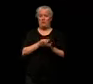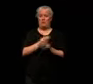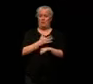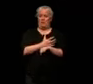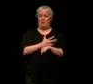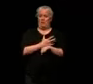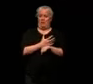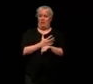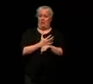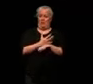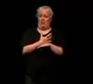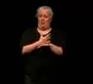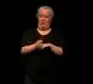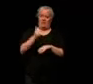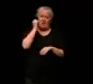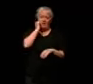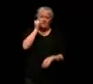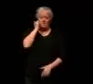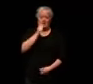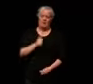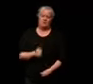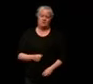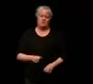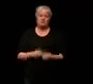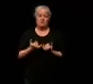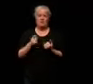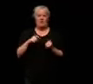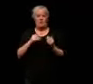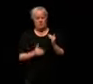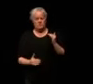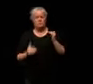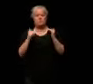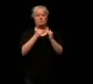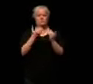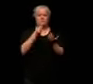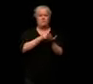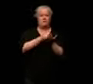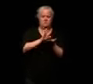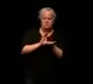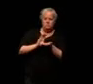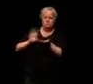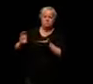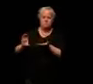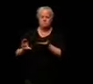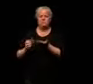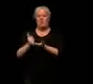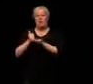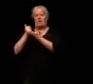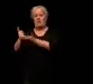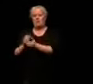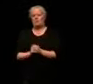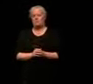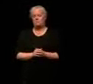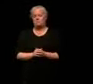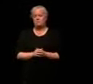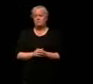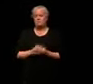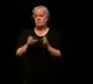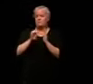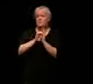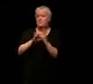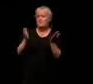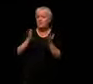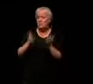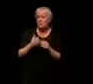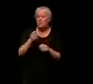up every day. We must now fill the well with funding that provides immediate help. Such as the expansion of the